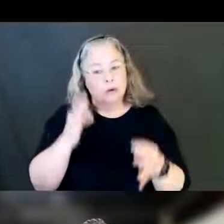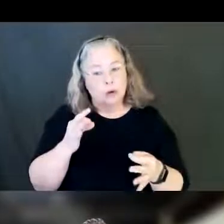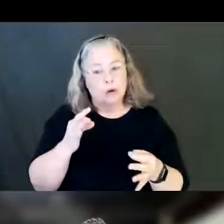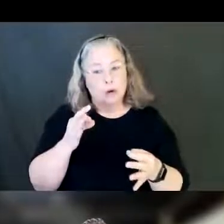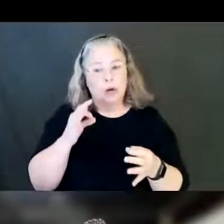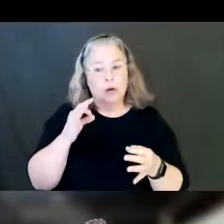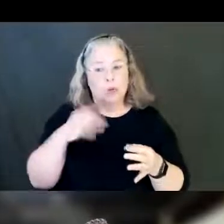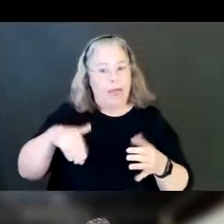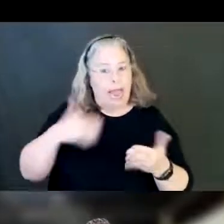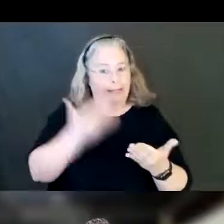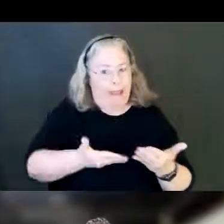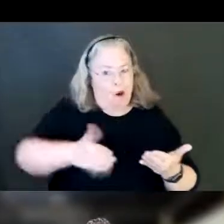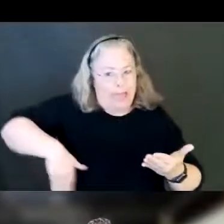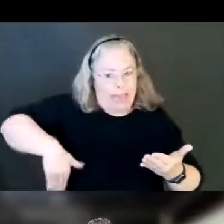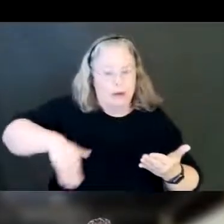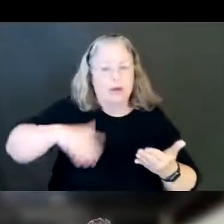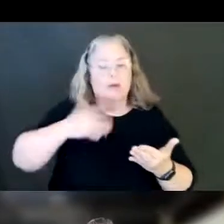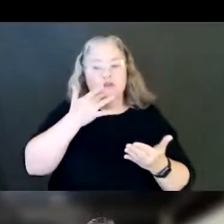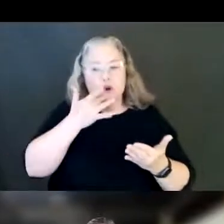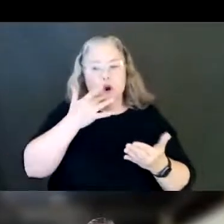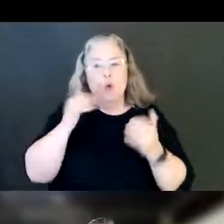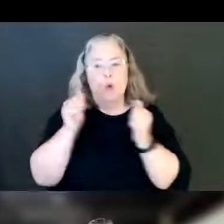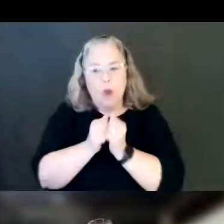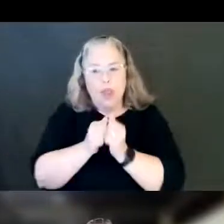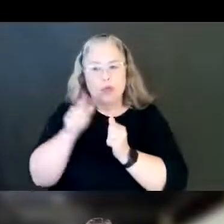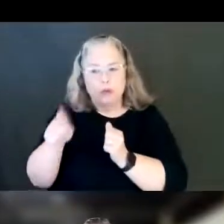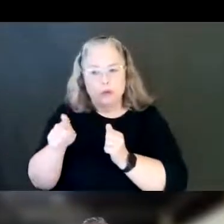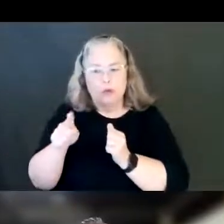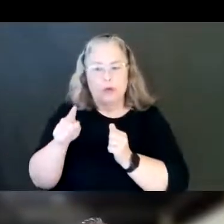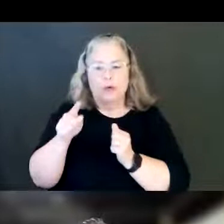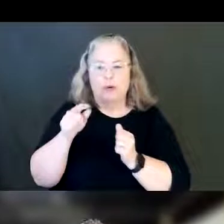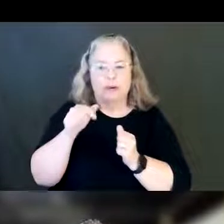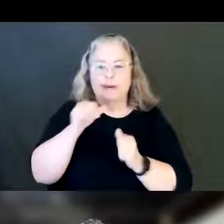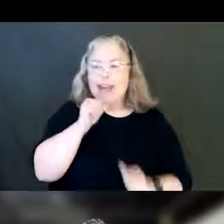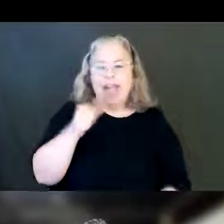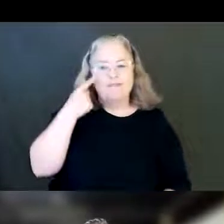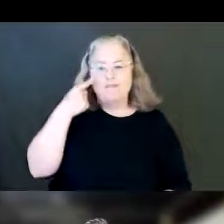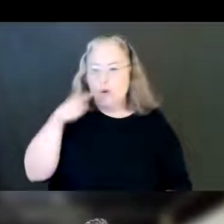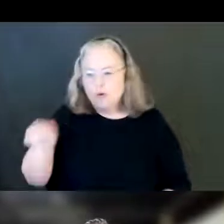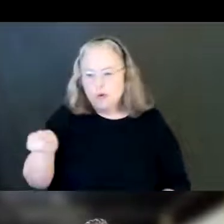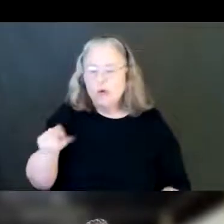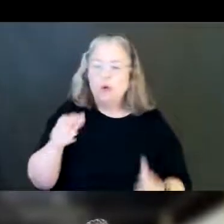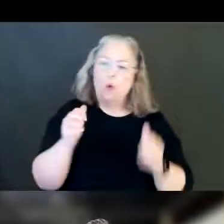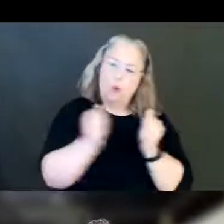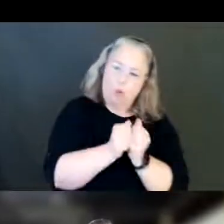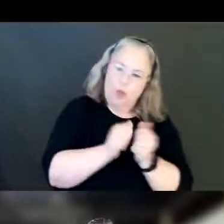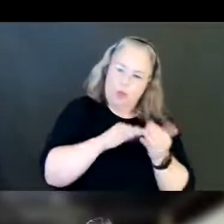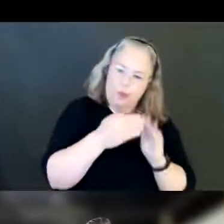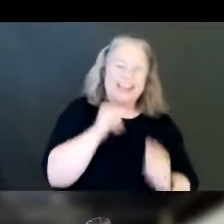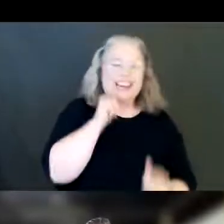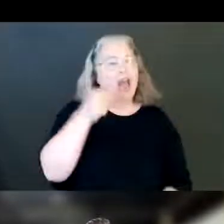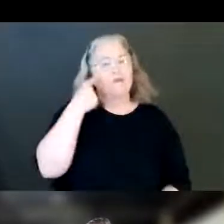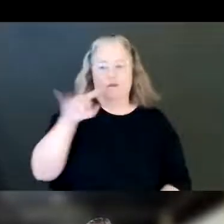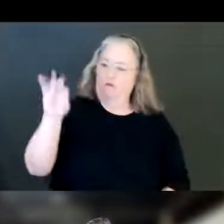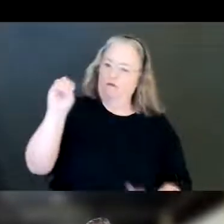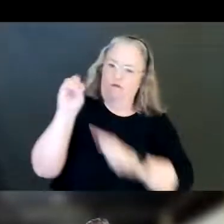that point, with you rather than for you, or with the community rather than for the community. And then, of course, just